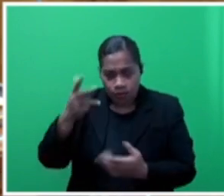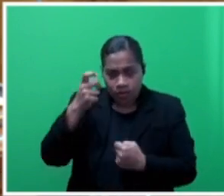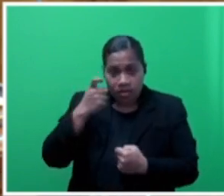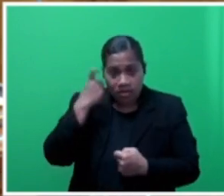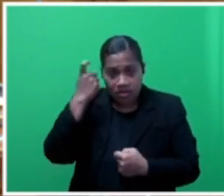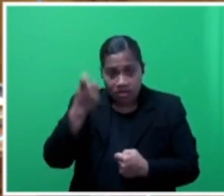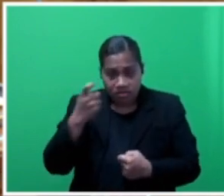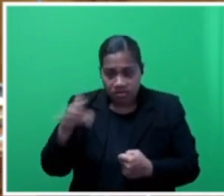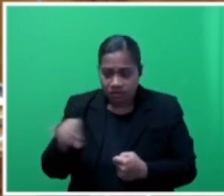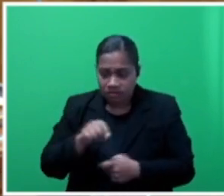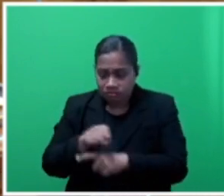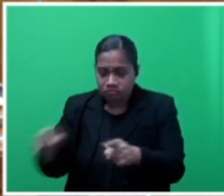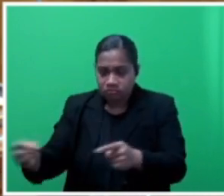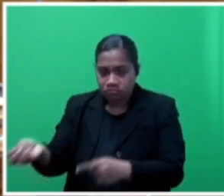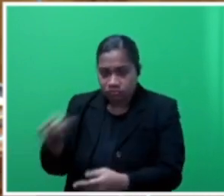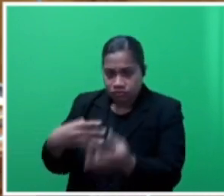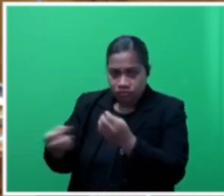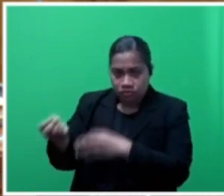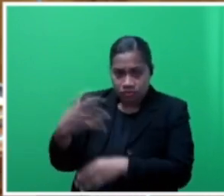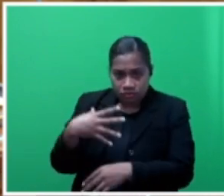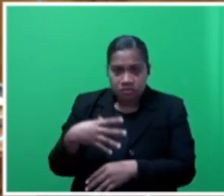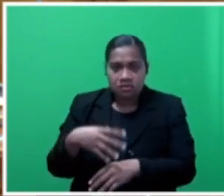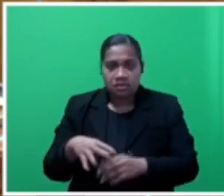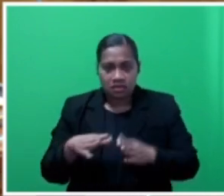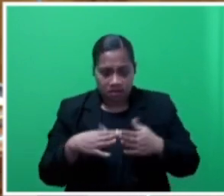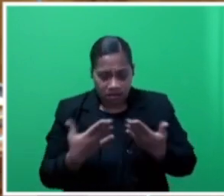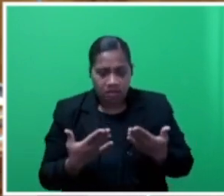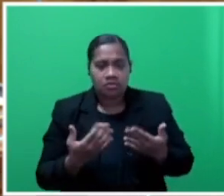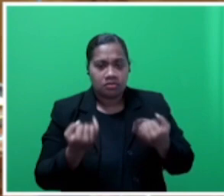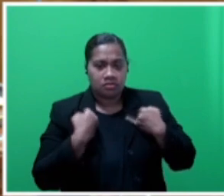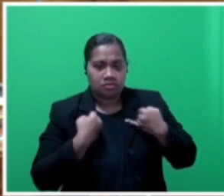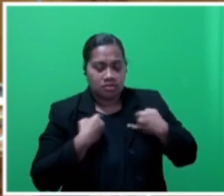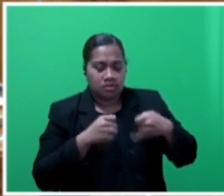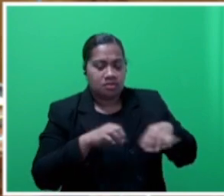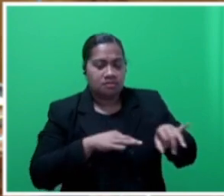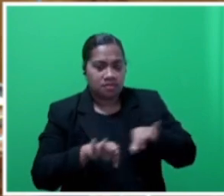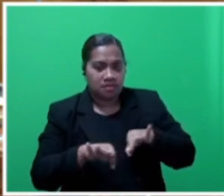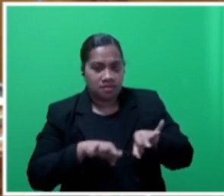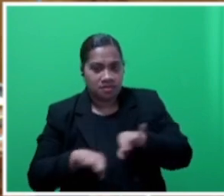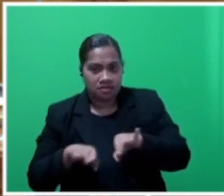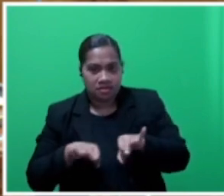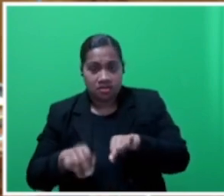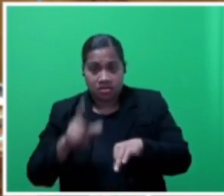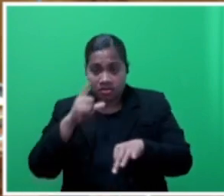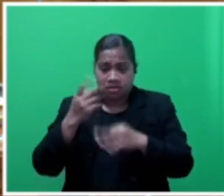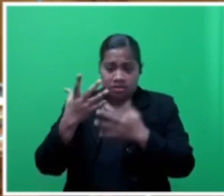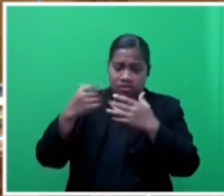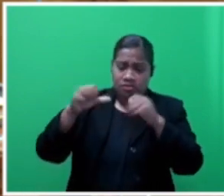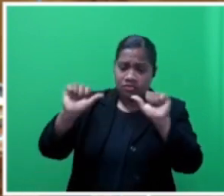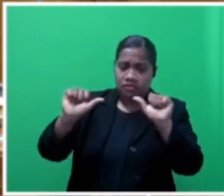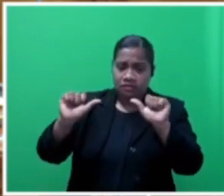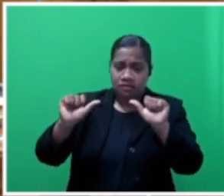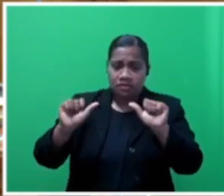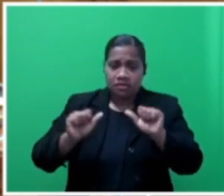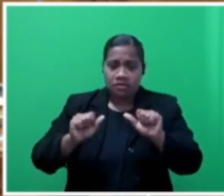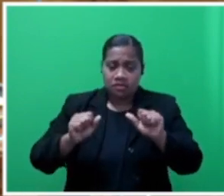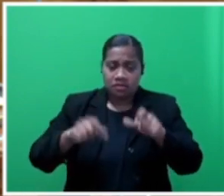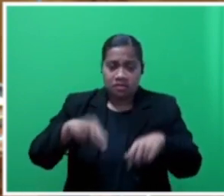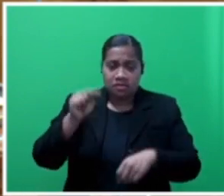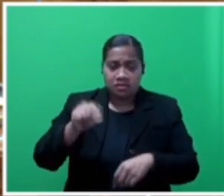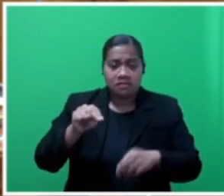them and is dedicated to implementing the plans that are designed to achieve the greater needs of society.